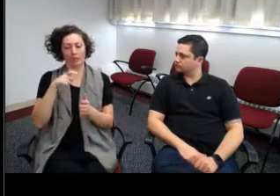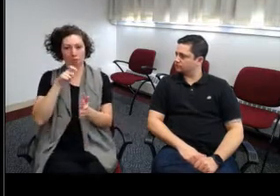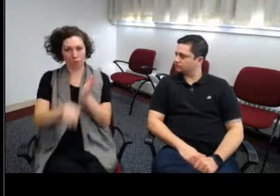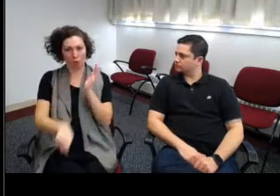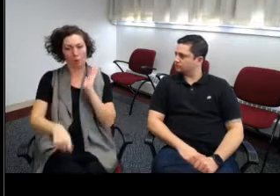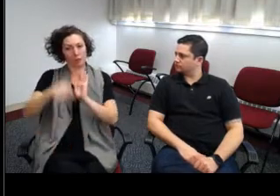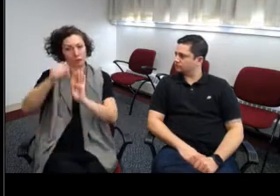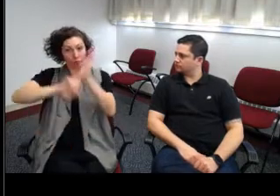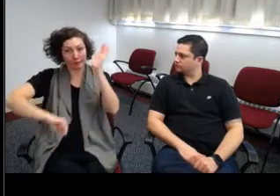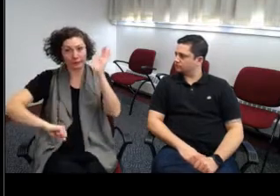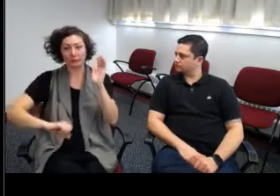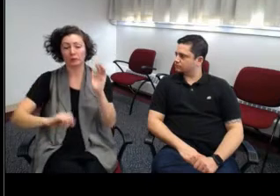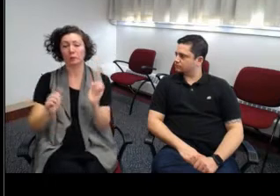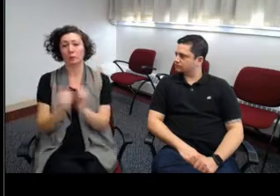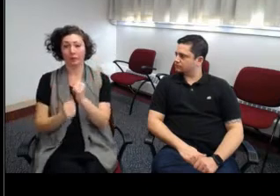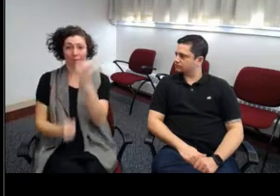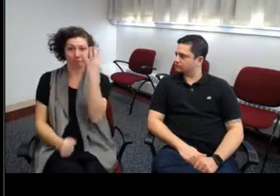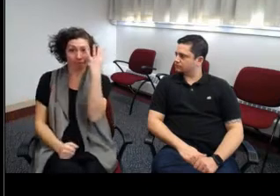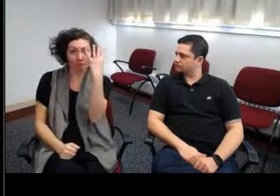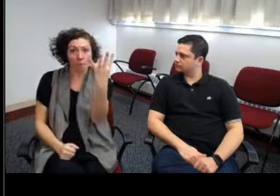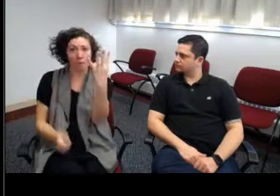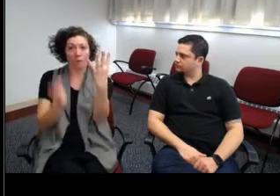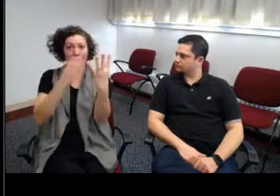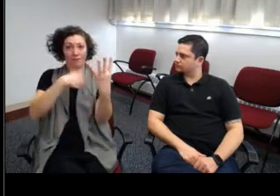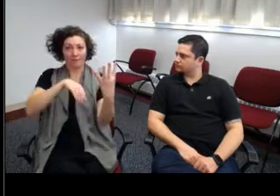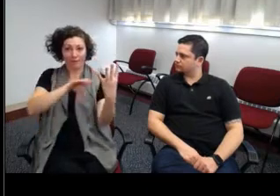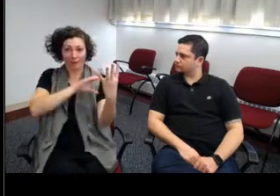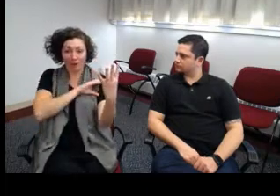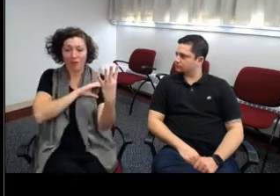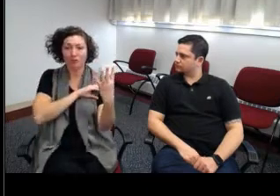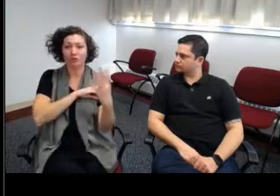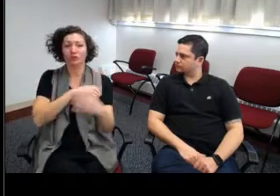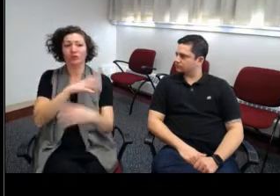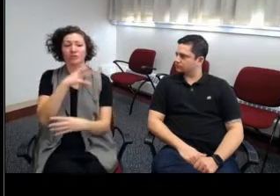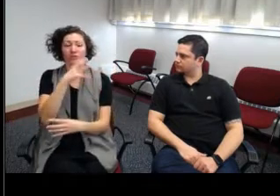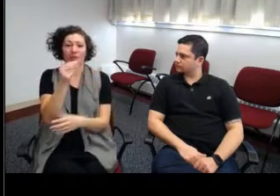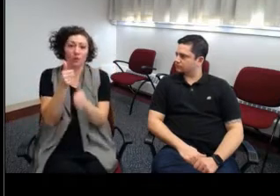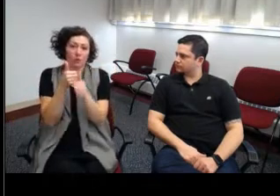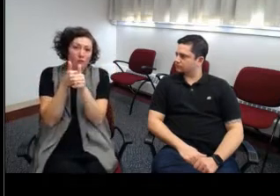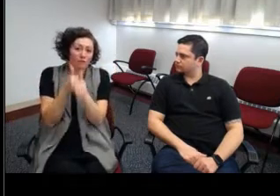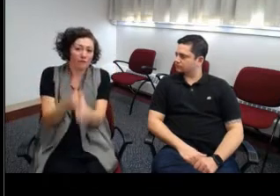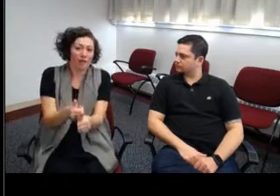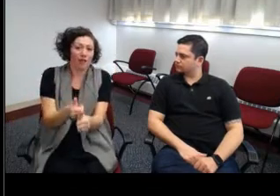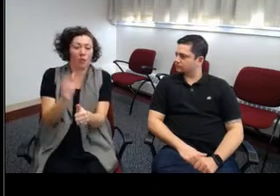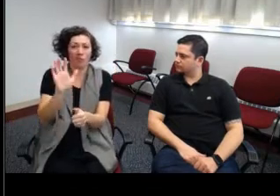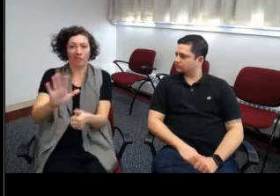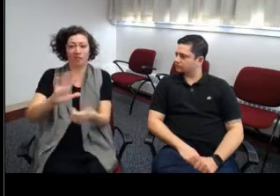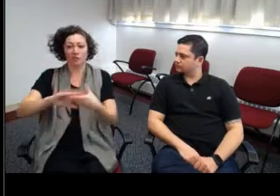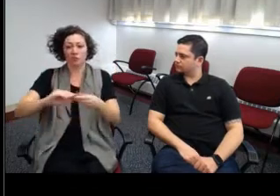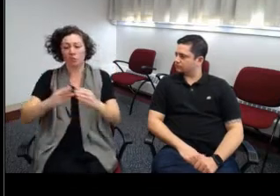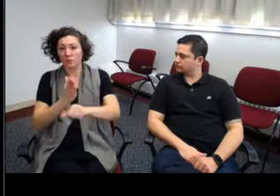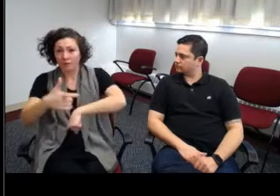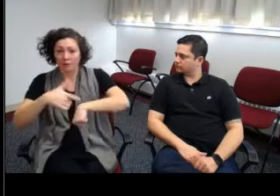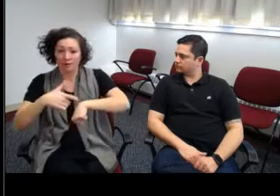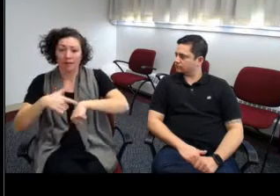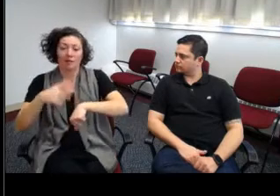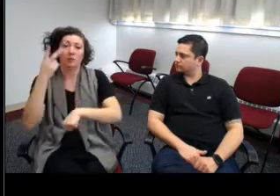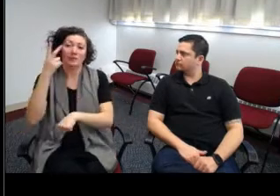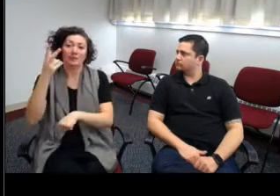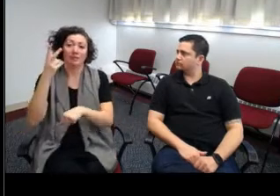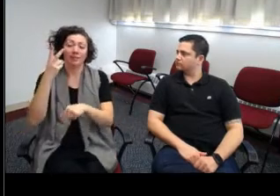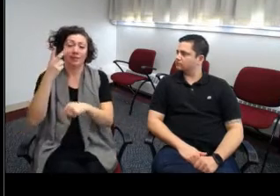see. We really wrote this script with 4 characters, and we follow their story over